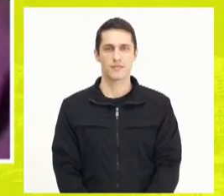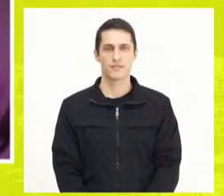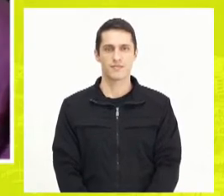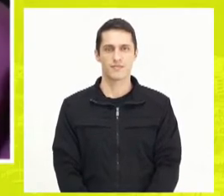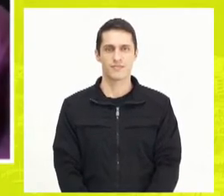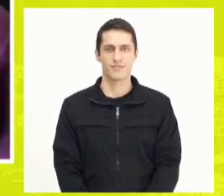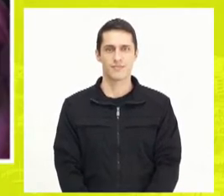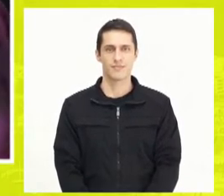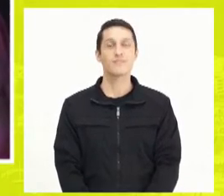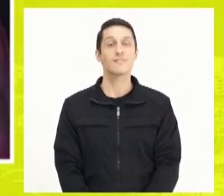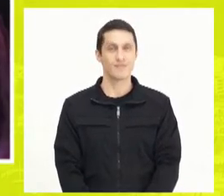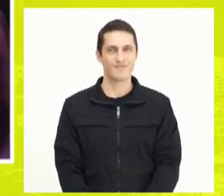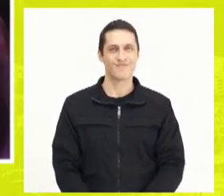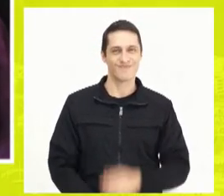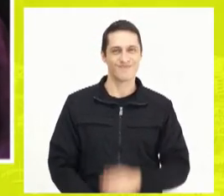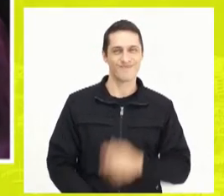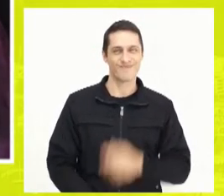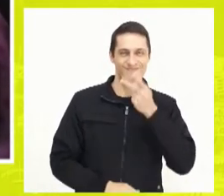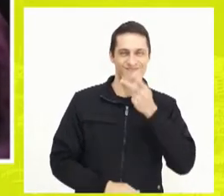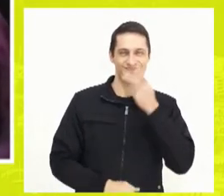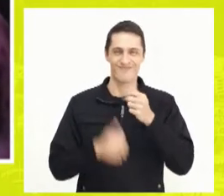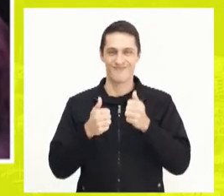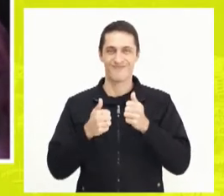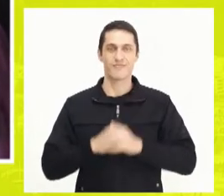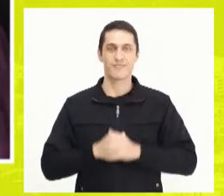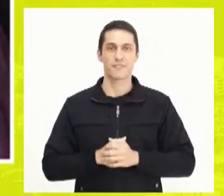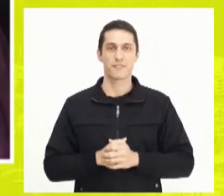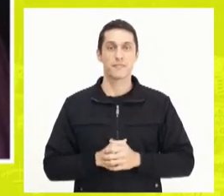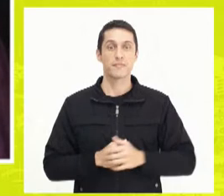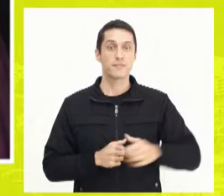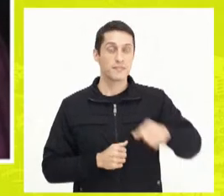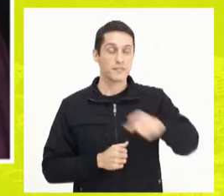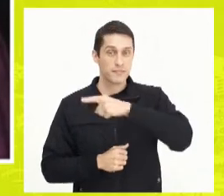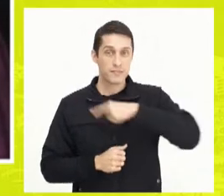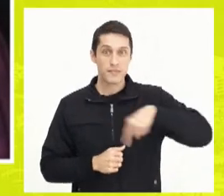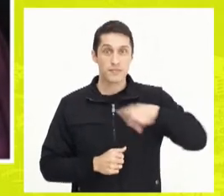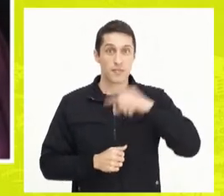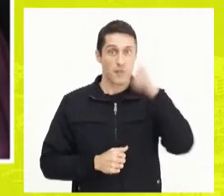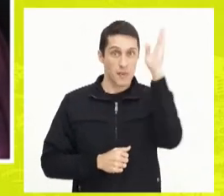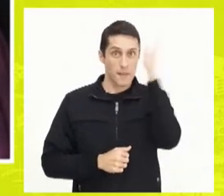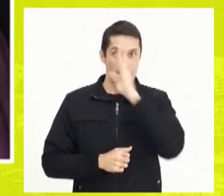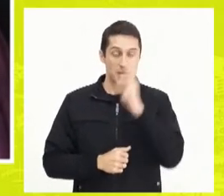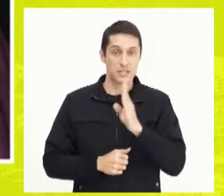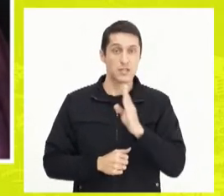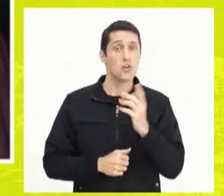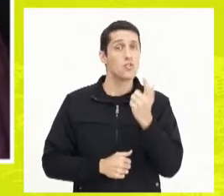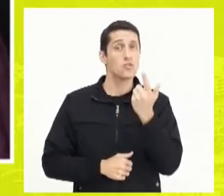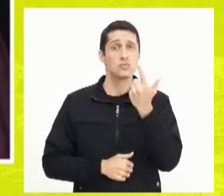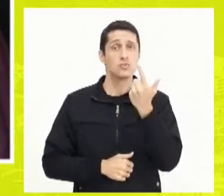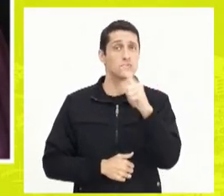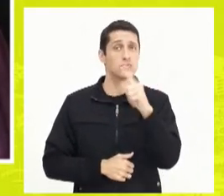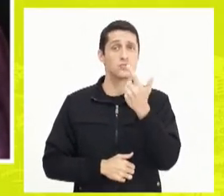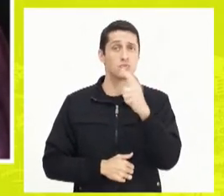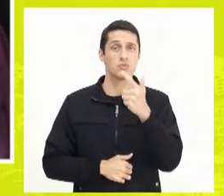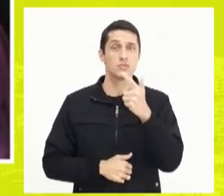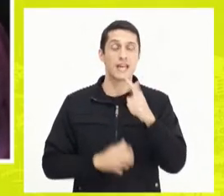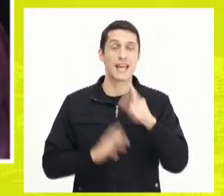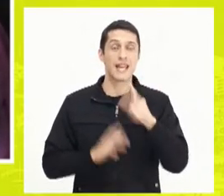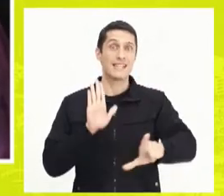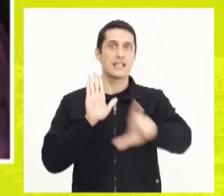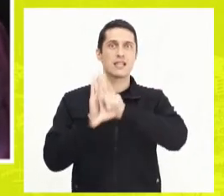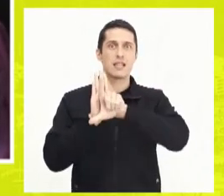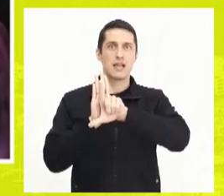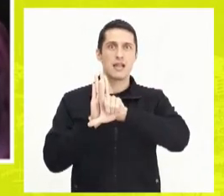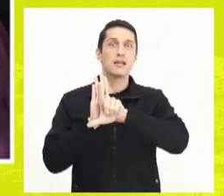let me just see if my audio is working yes it is in brazil you don't have